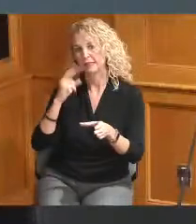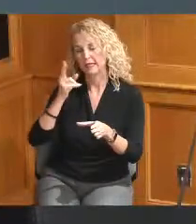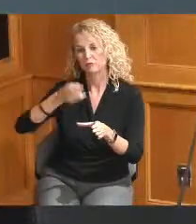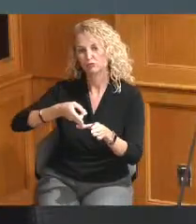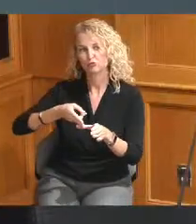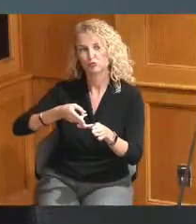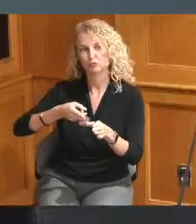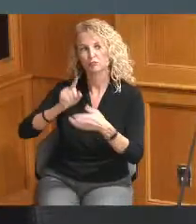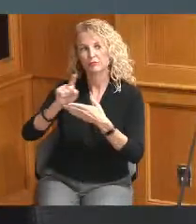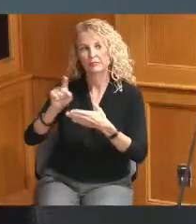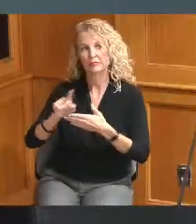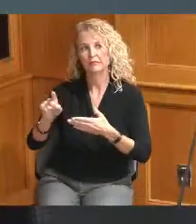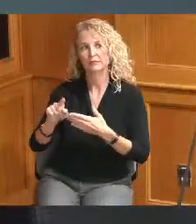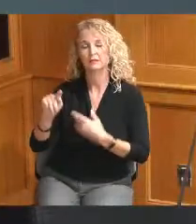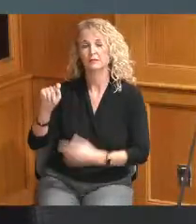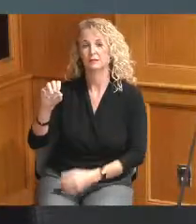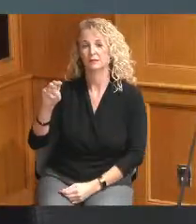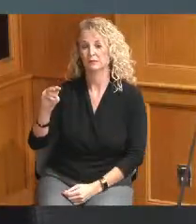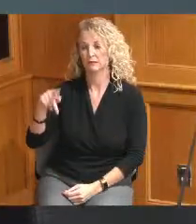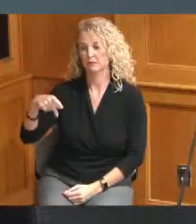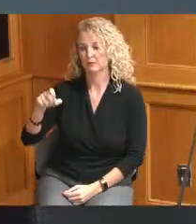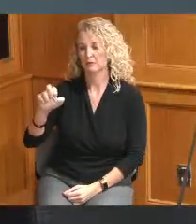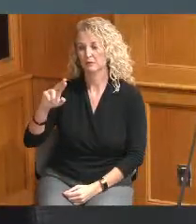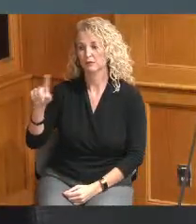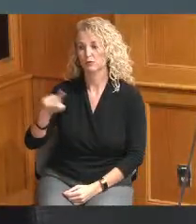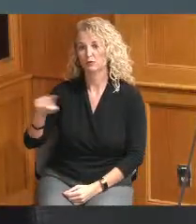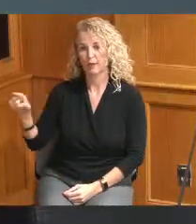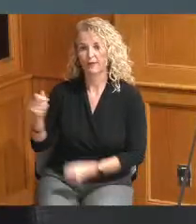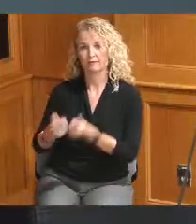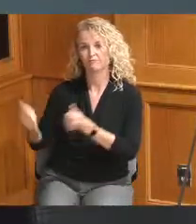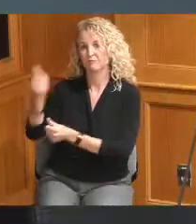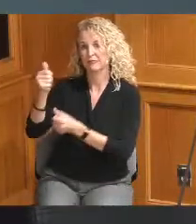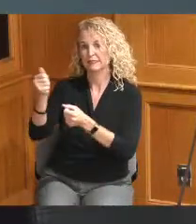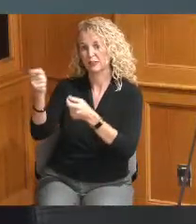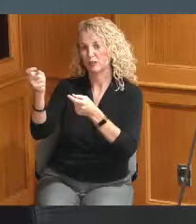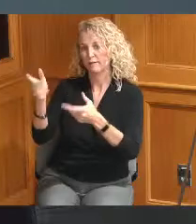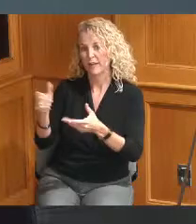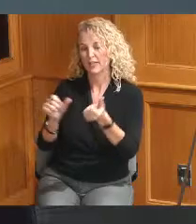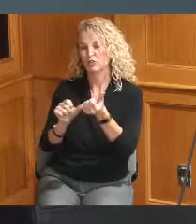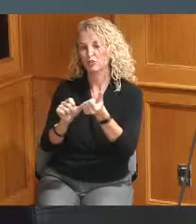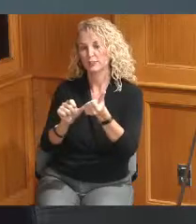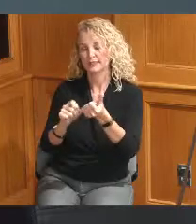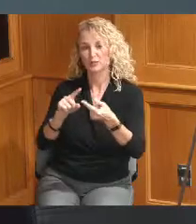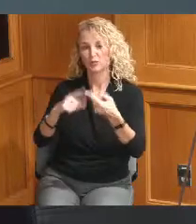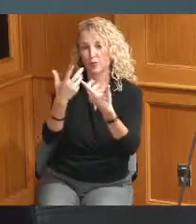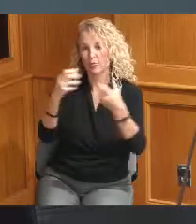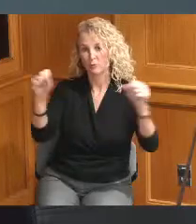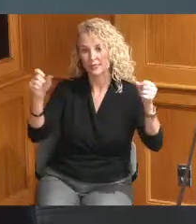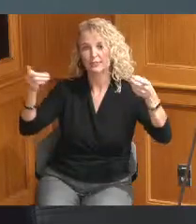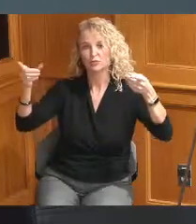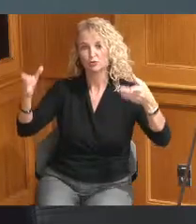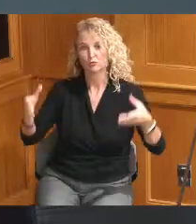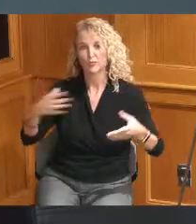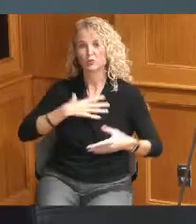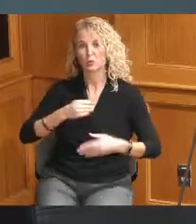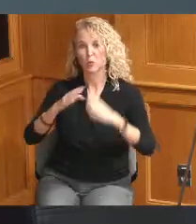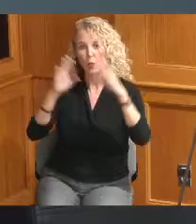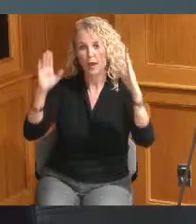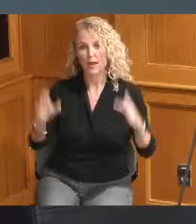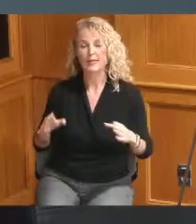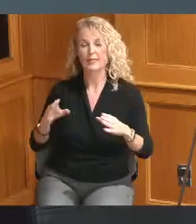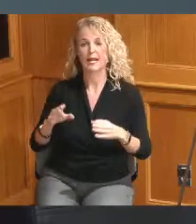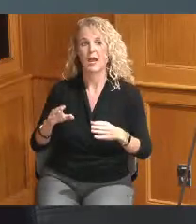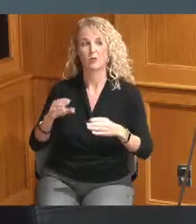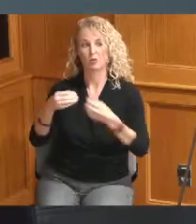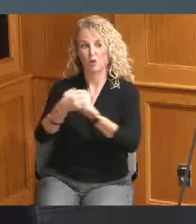in. Tom Perez, who's a senior advisor and assistant to the president and director of the White House Office of